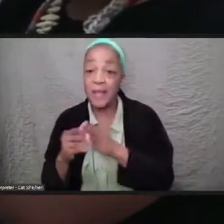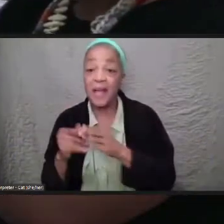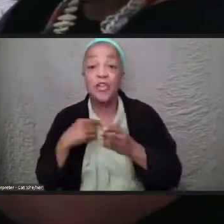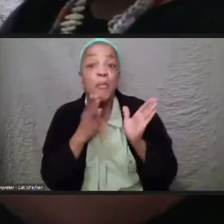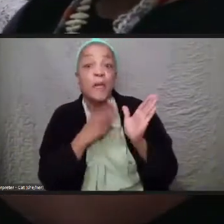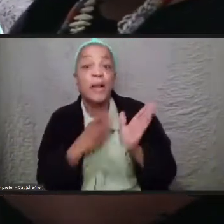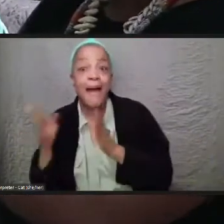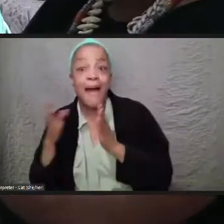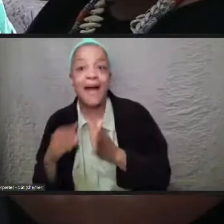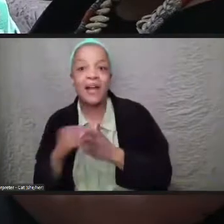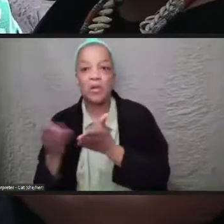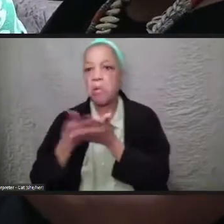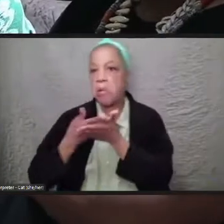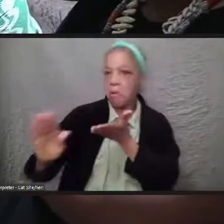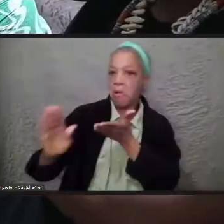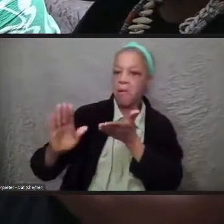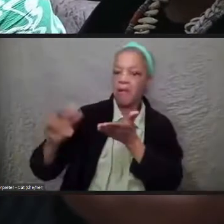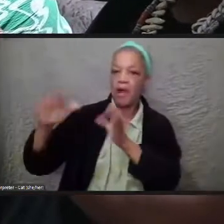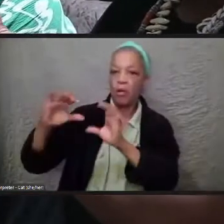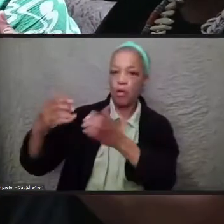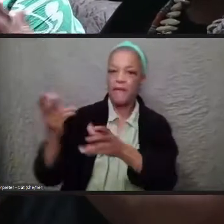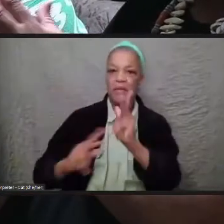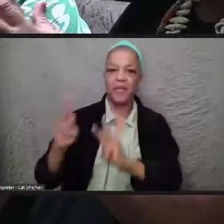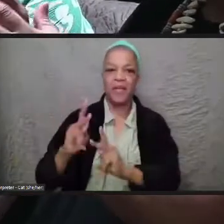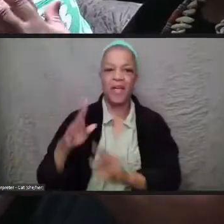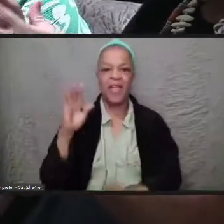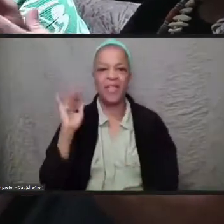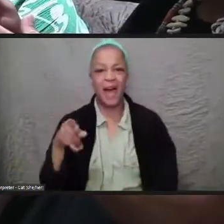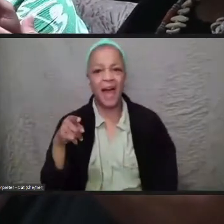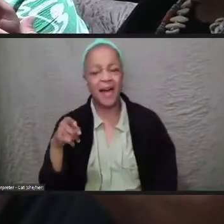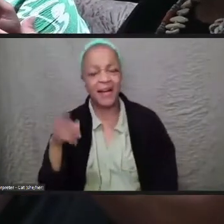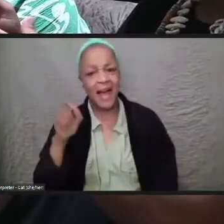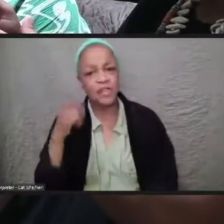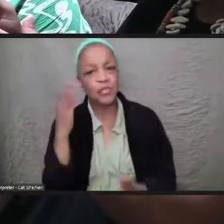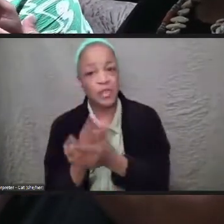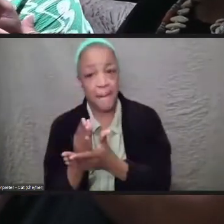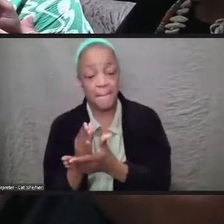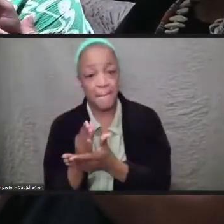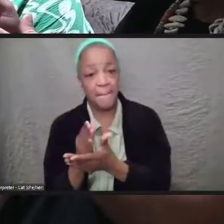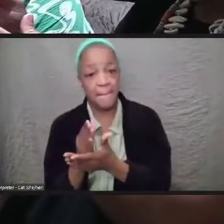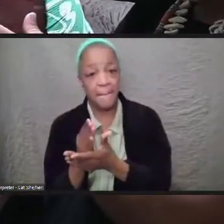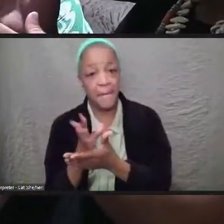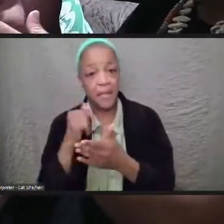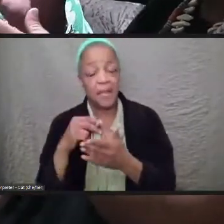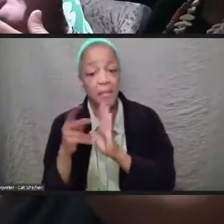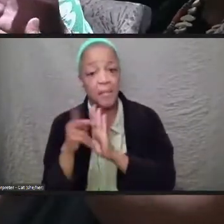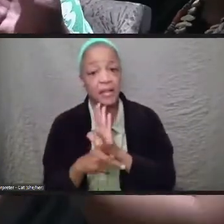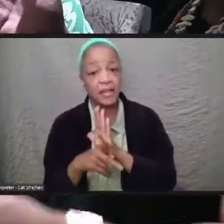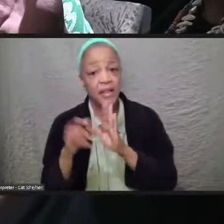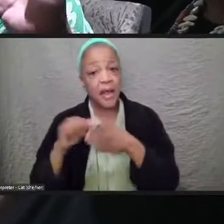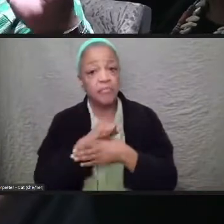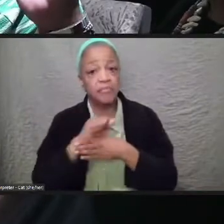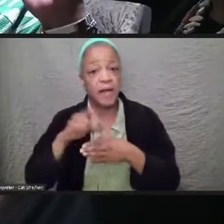disenfranchise. That has to stop. So